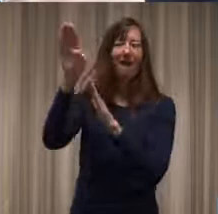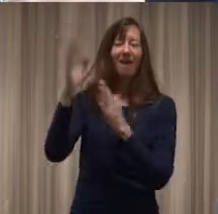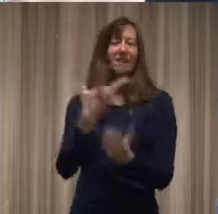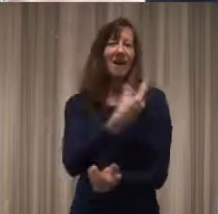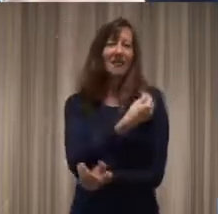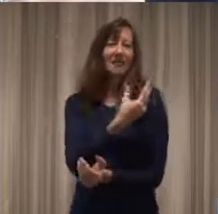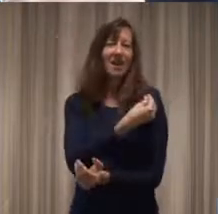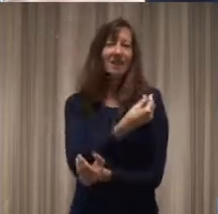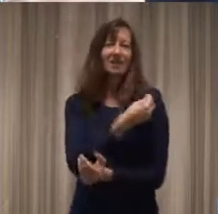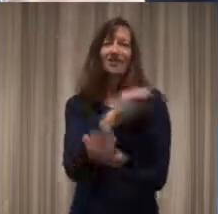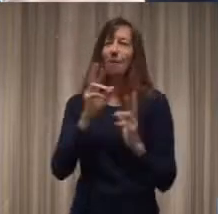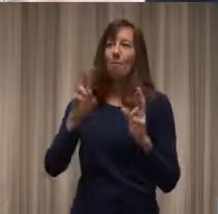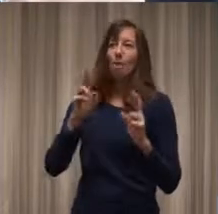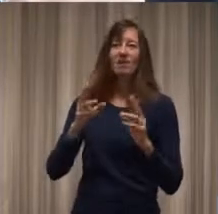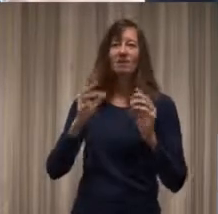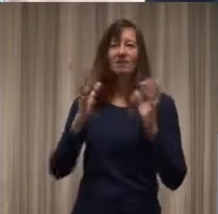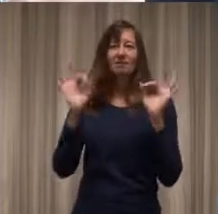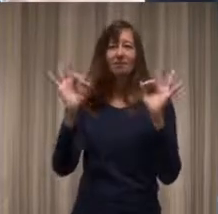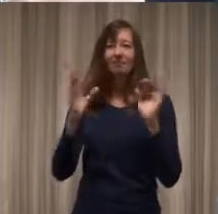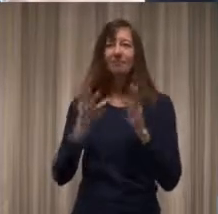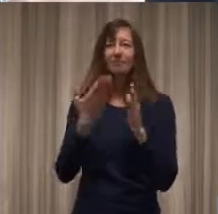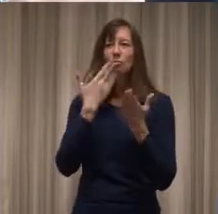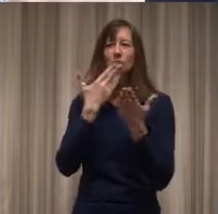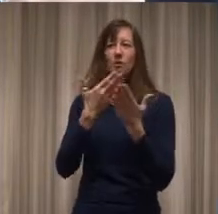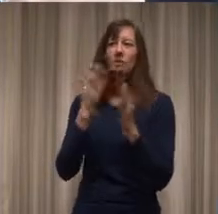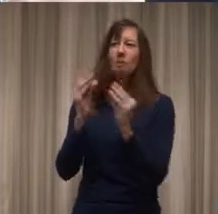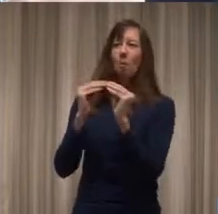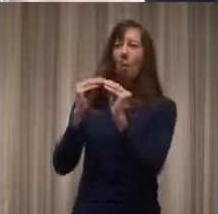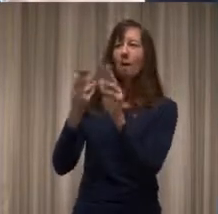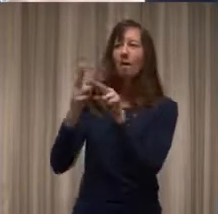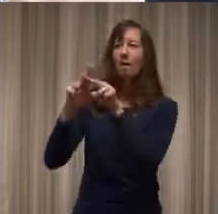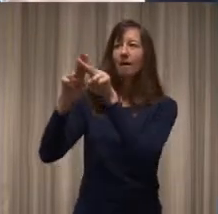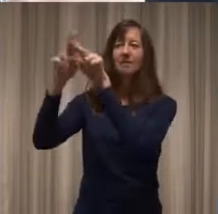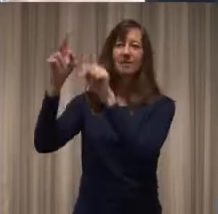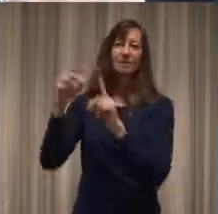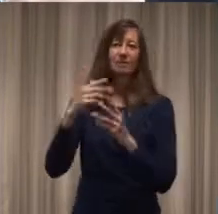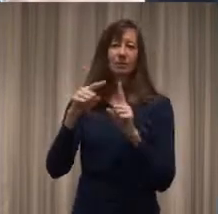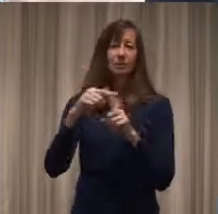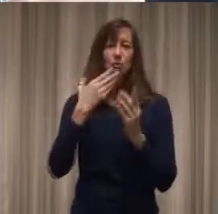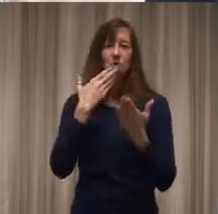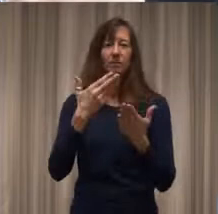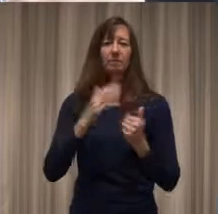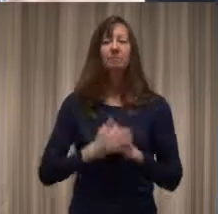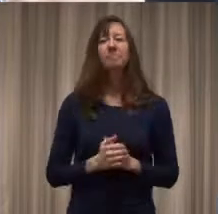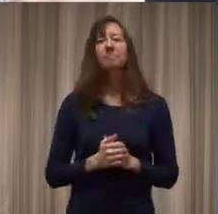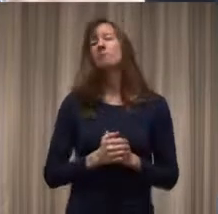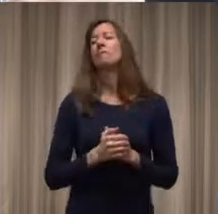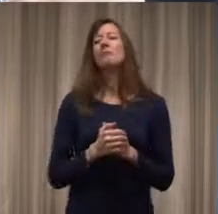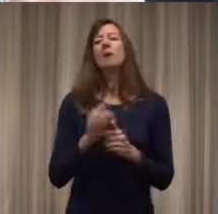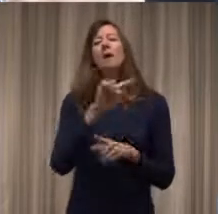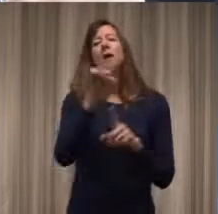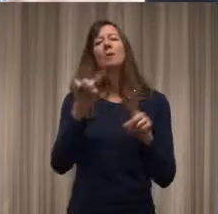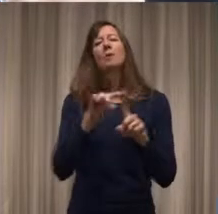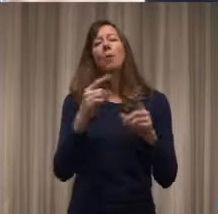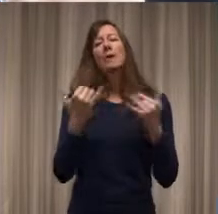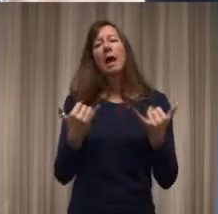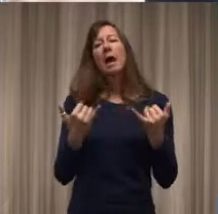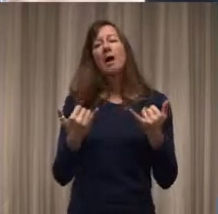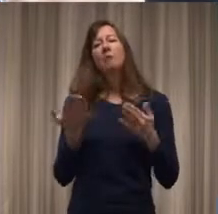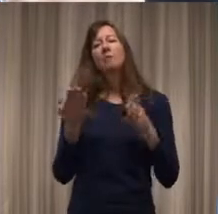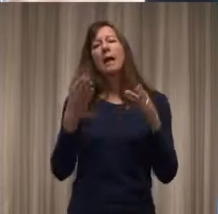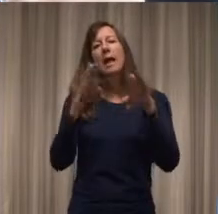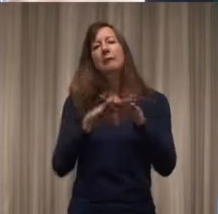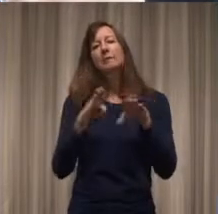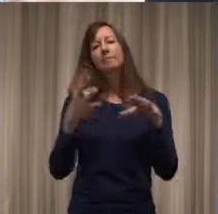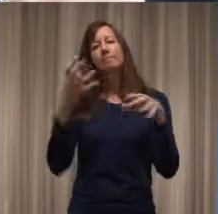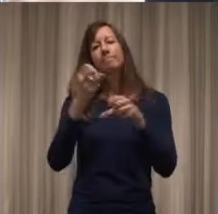as well. As we wrap up, I want to, as always, thank our frontline